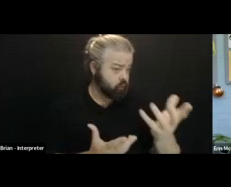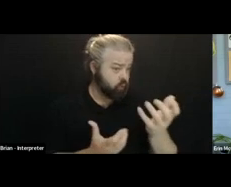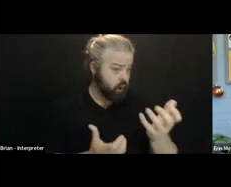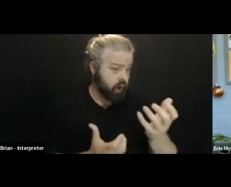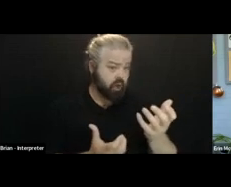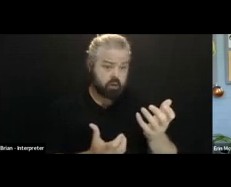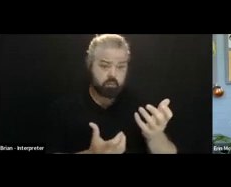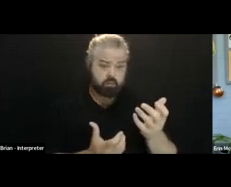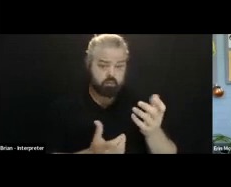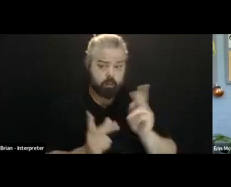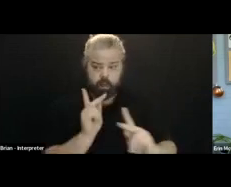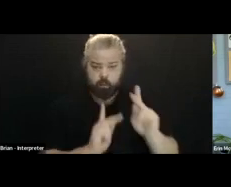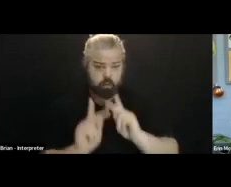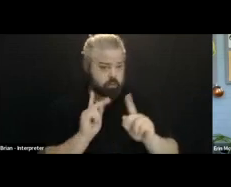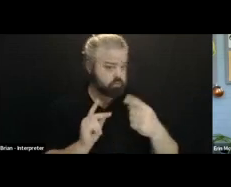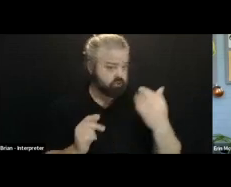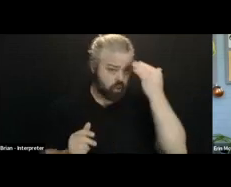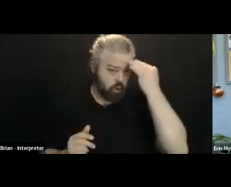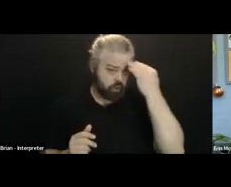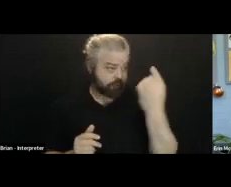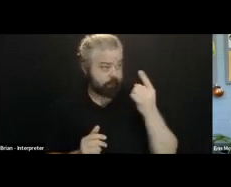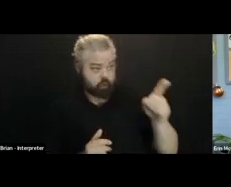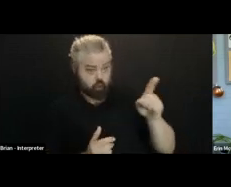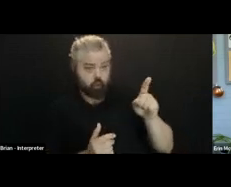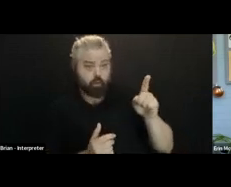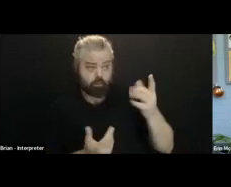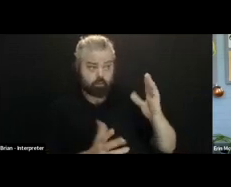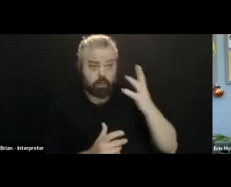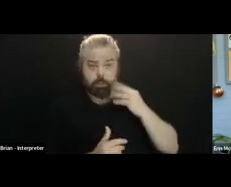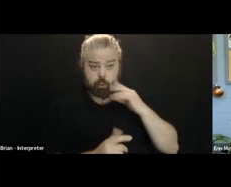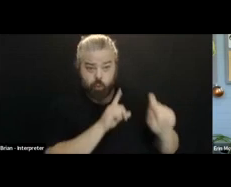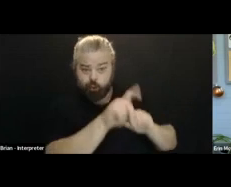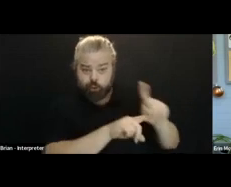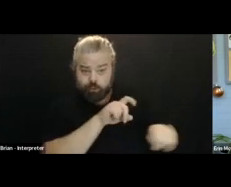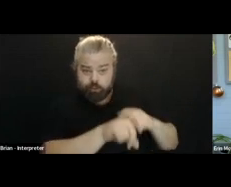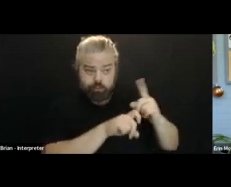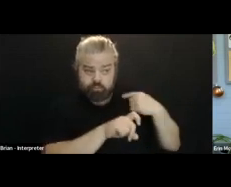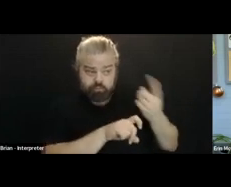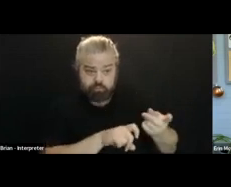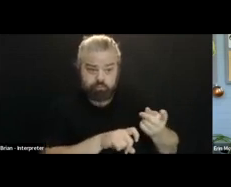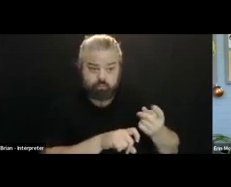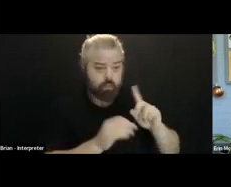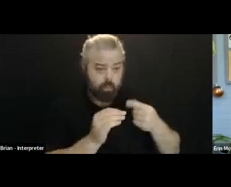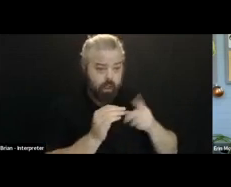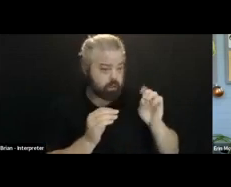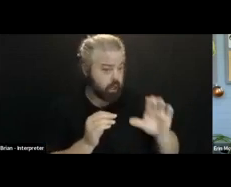know that you've encountered questions about in the past about